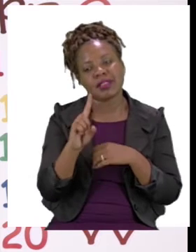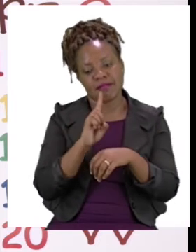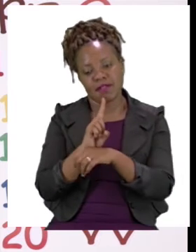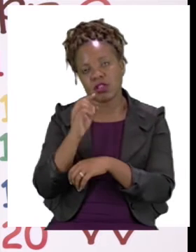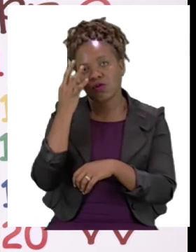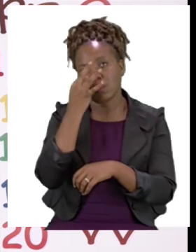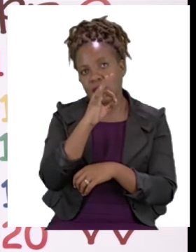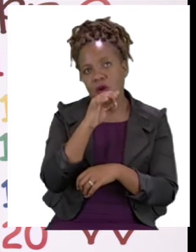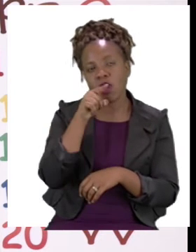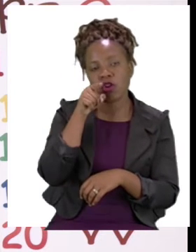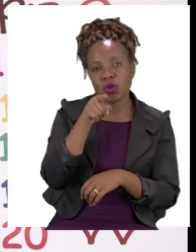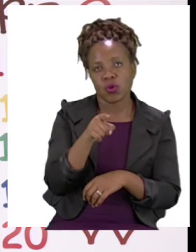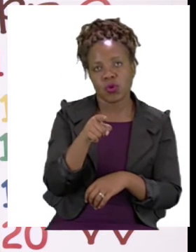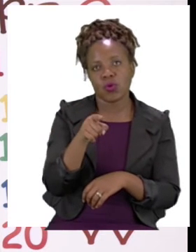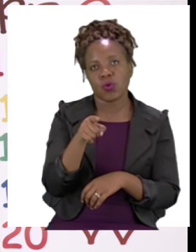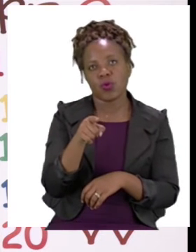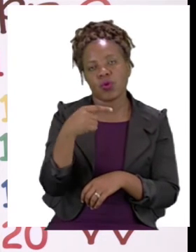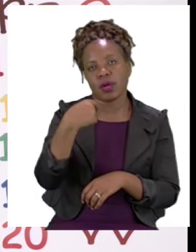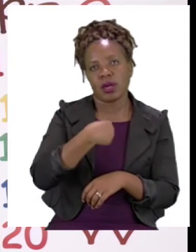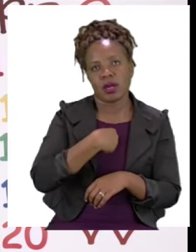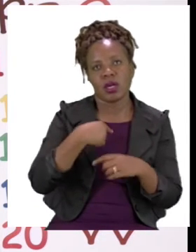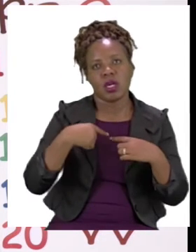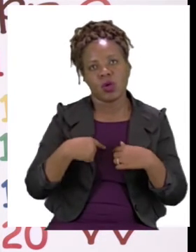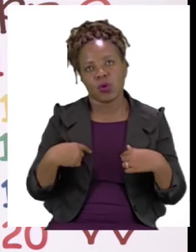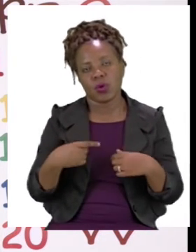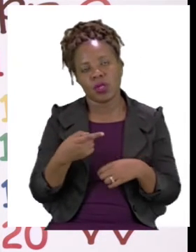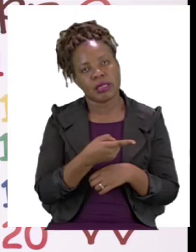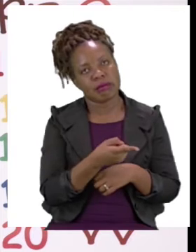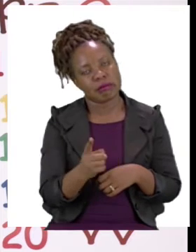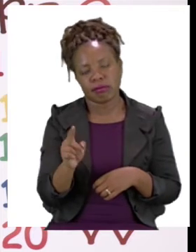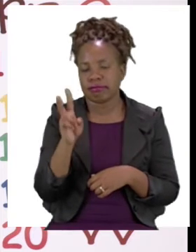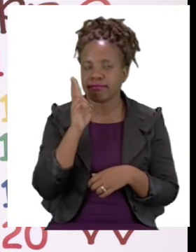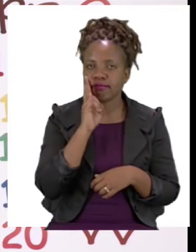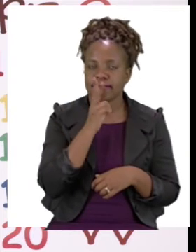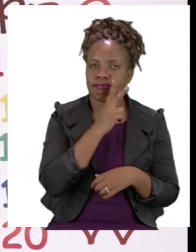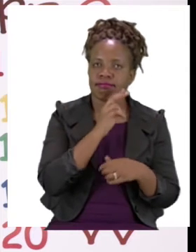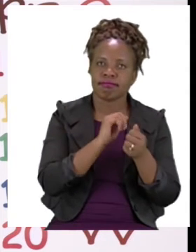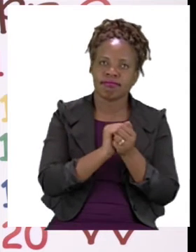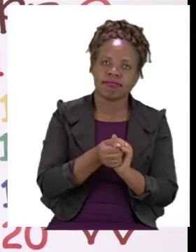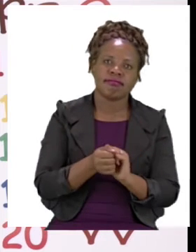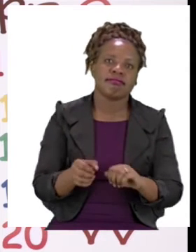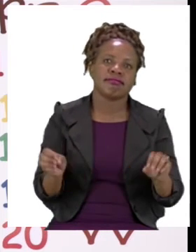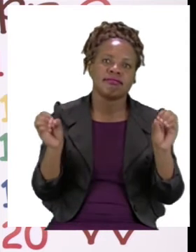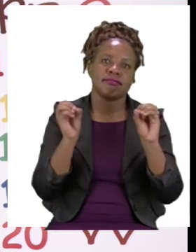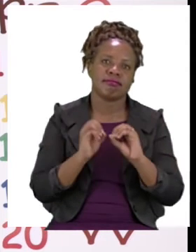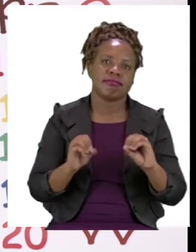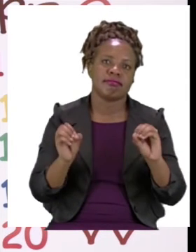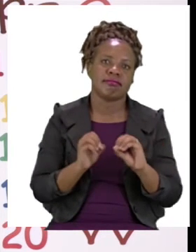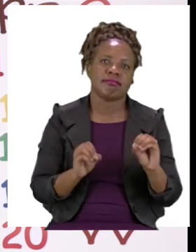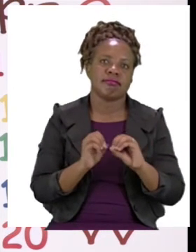to see in the brackets does not change. So take your time, especially